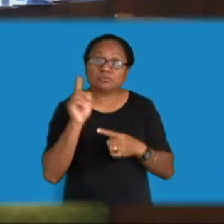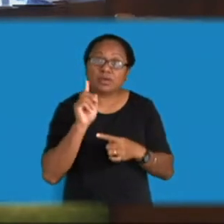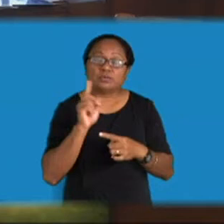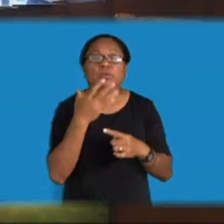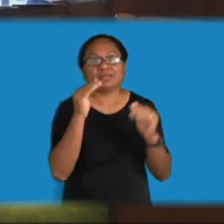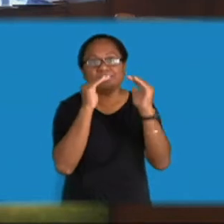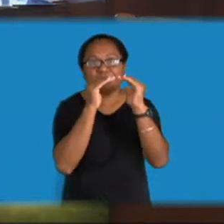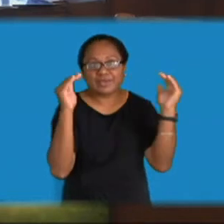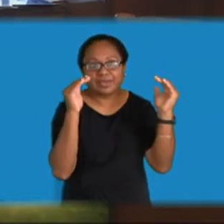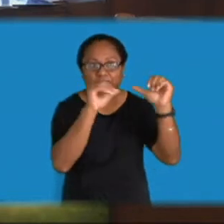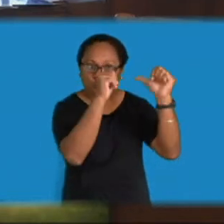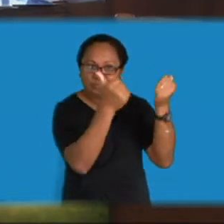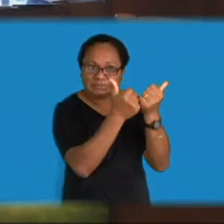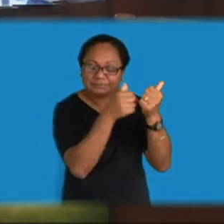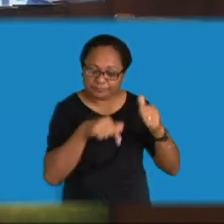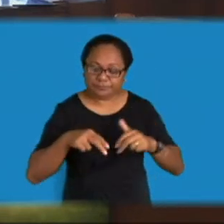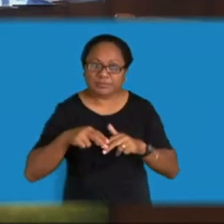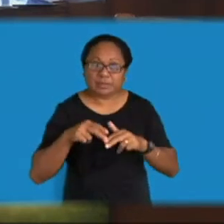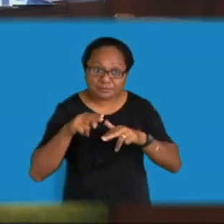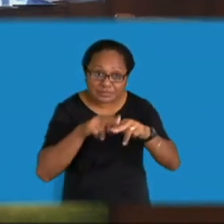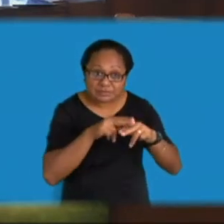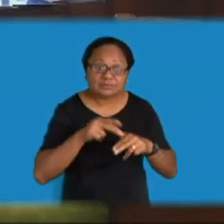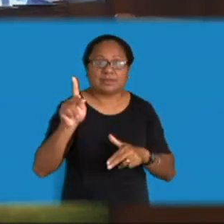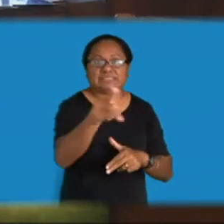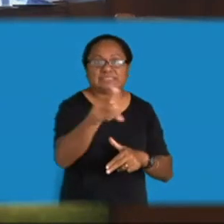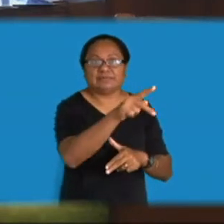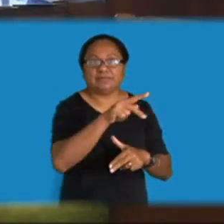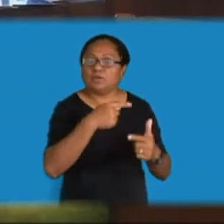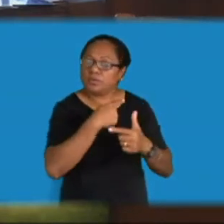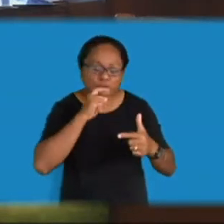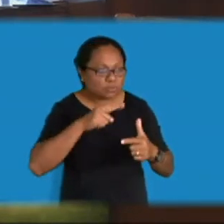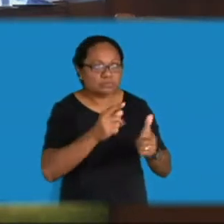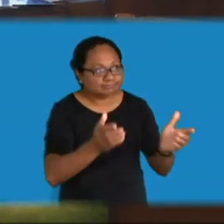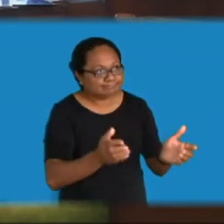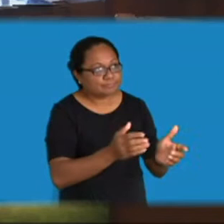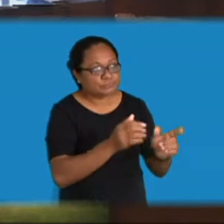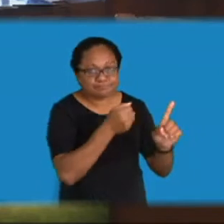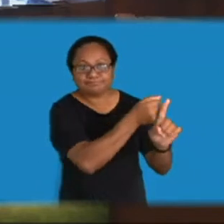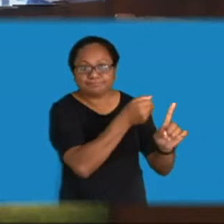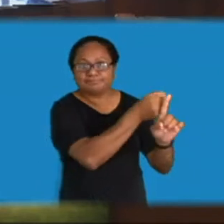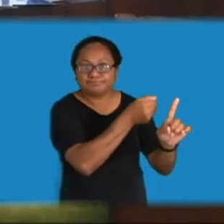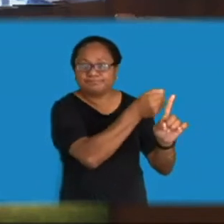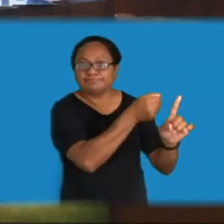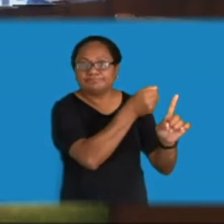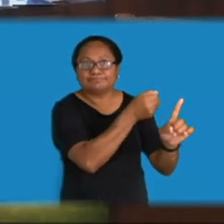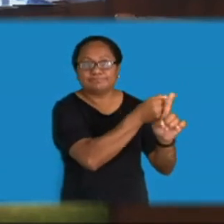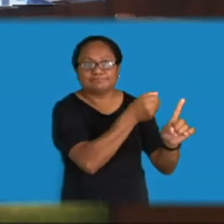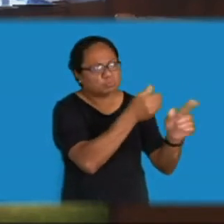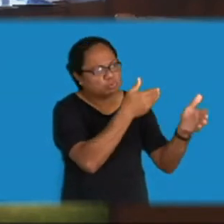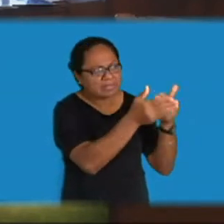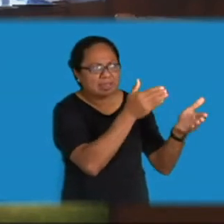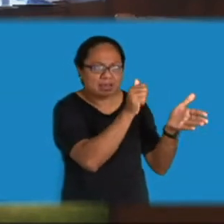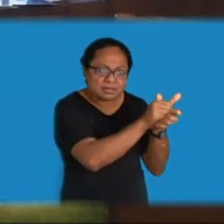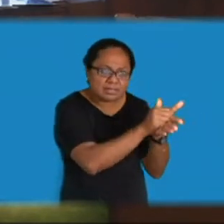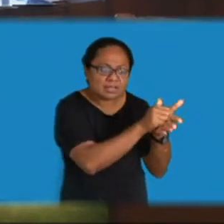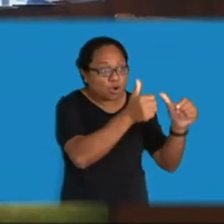deal for the Pacific and Fiji. And we will continue to push for this even after the agreement is signed, as I said before, but we are a country